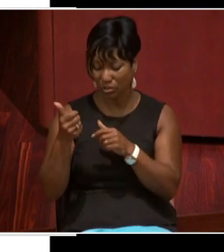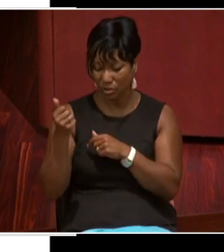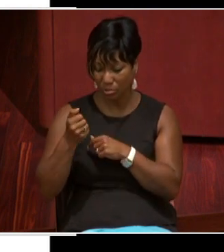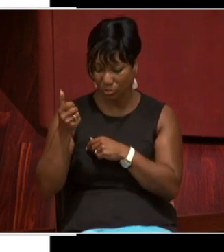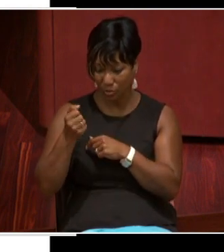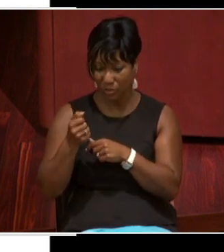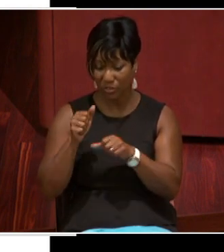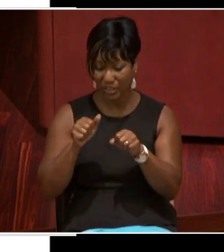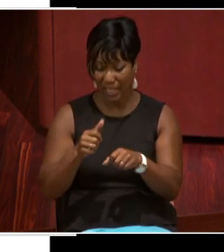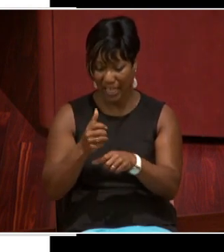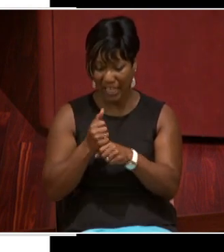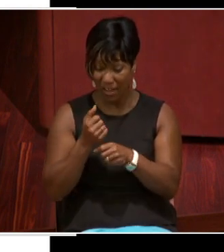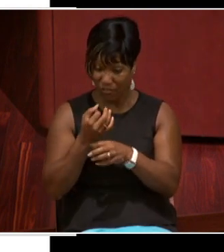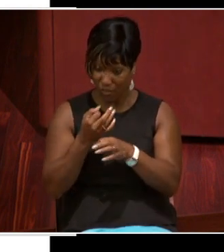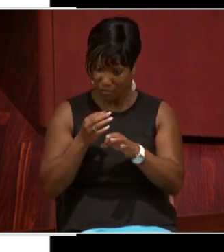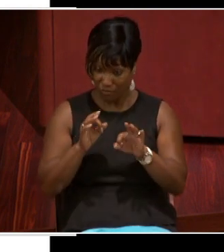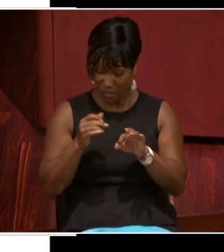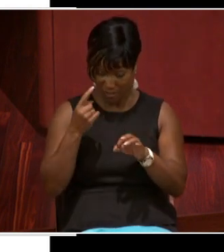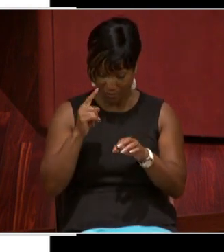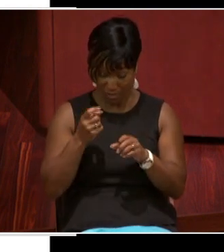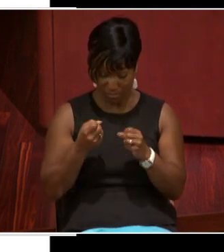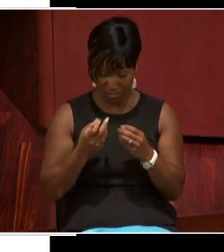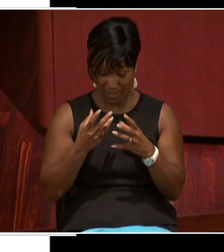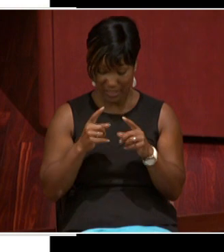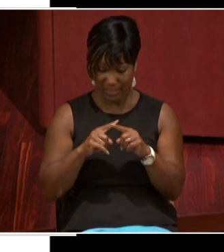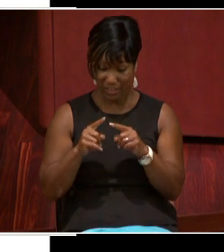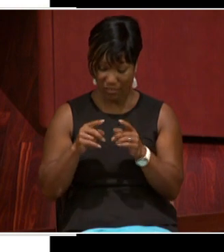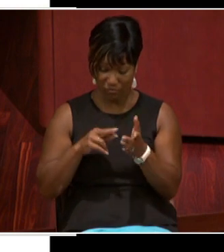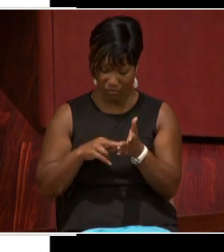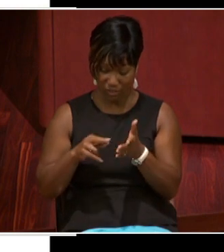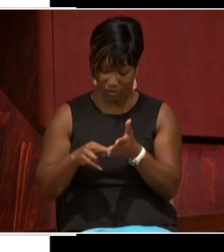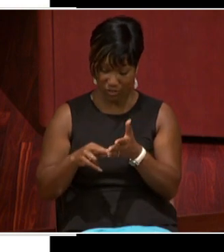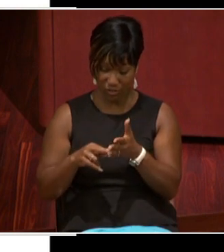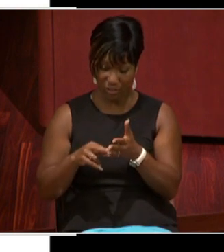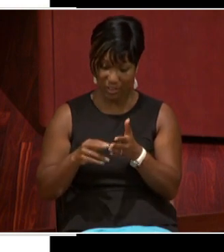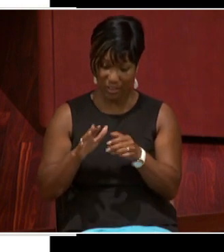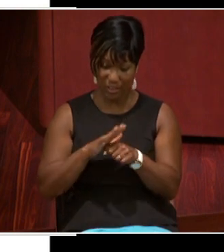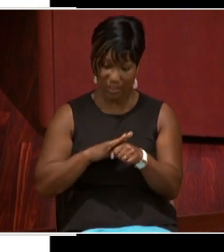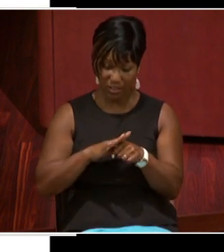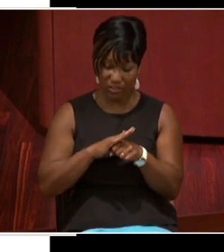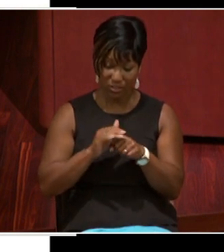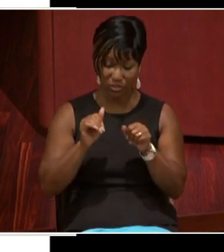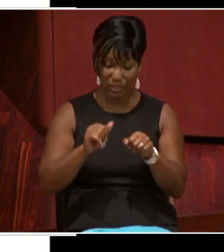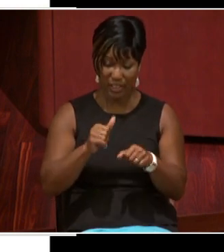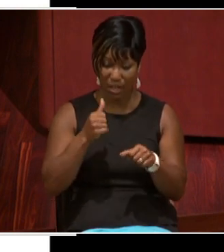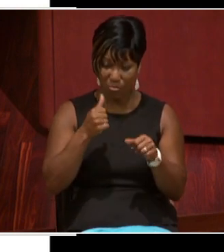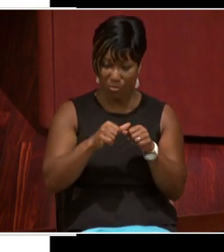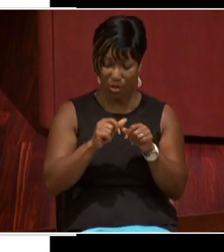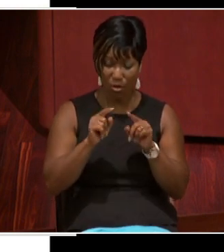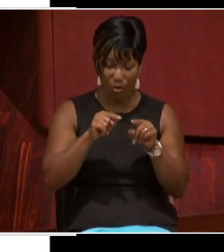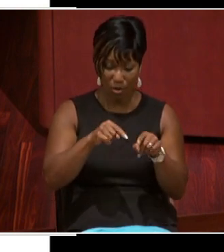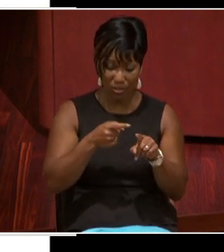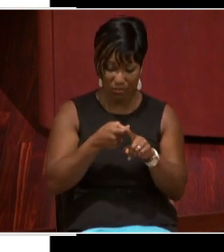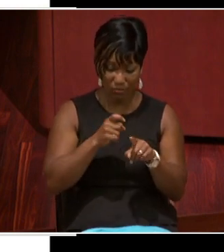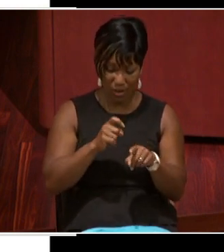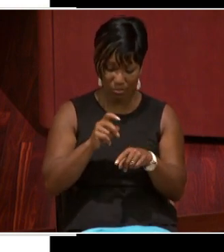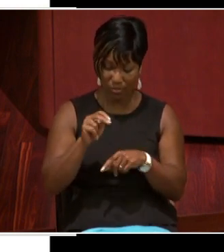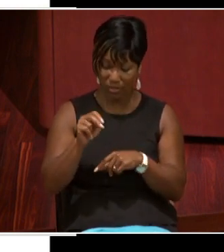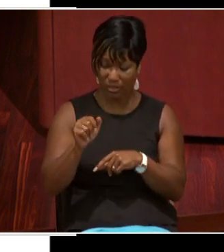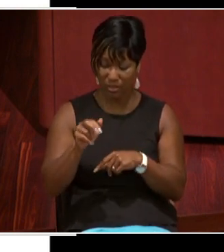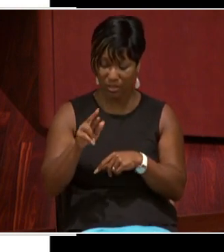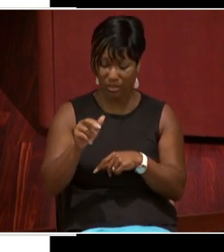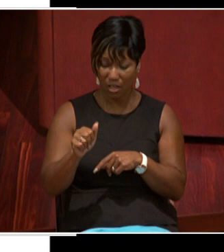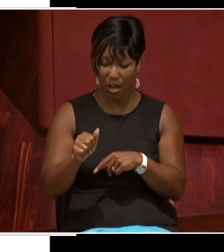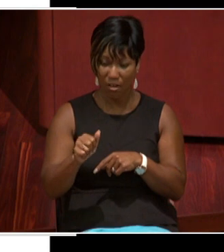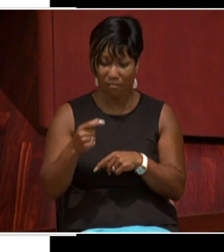for free from any of our research rooms. And you can also mail order census records from the National Archives for a fee